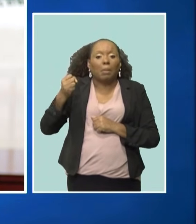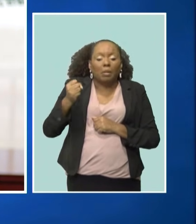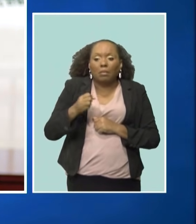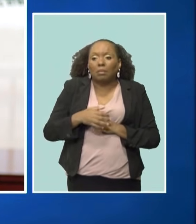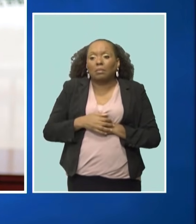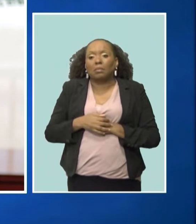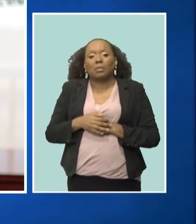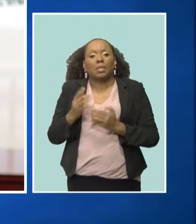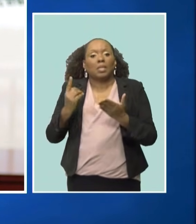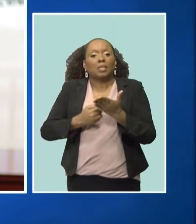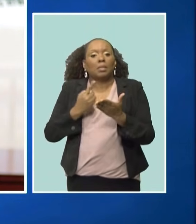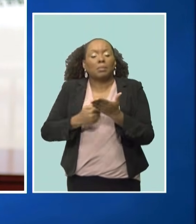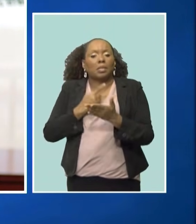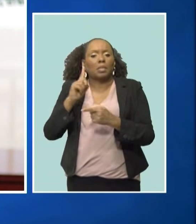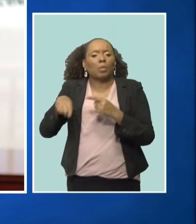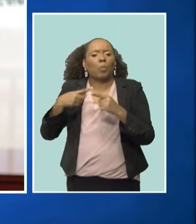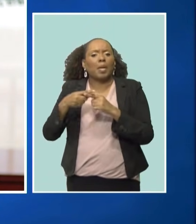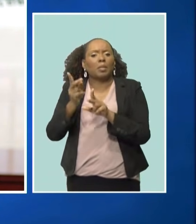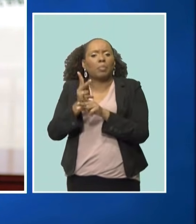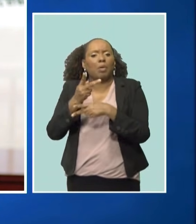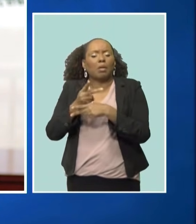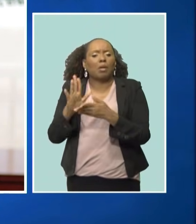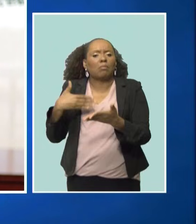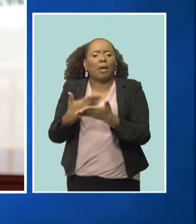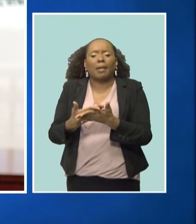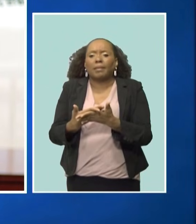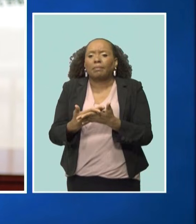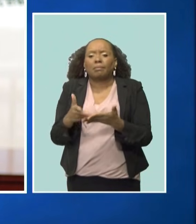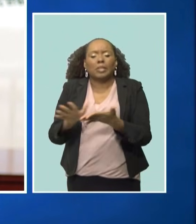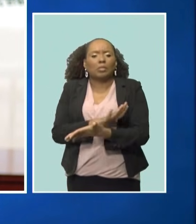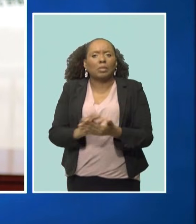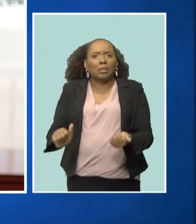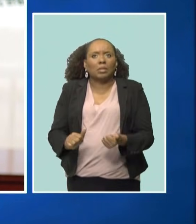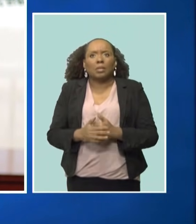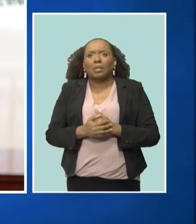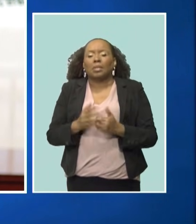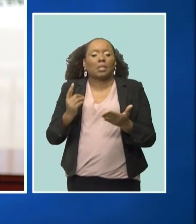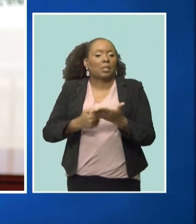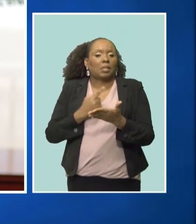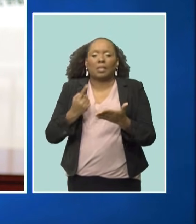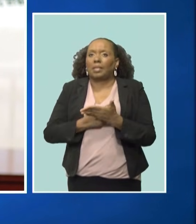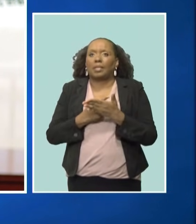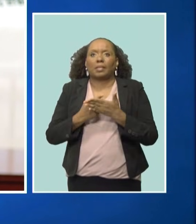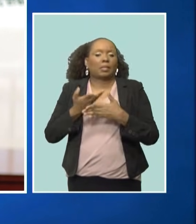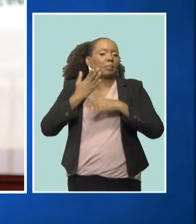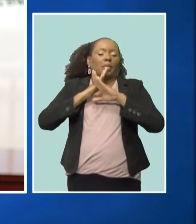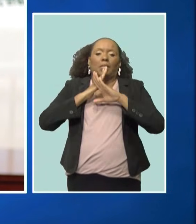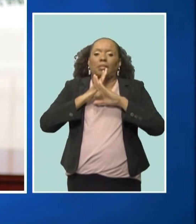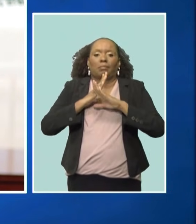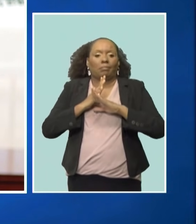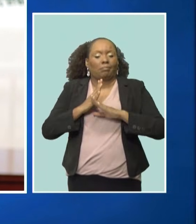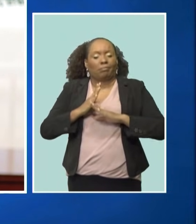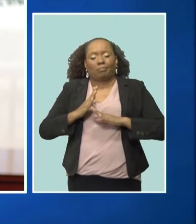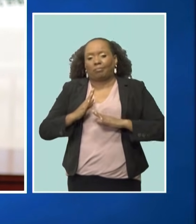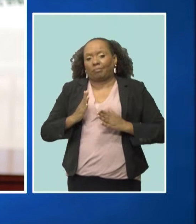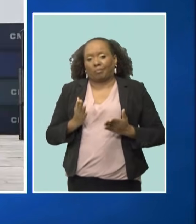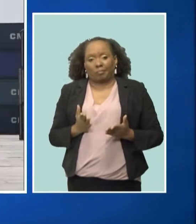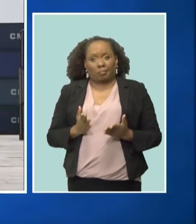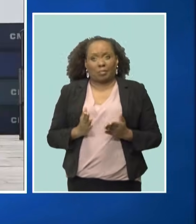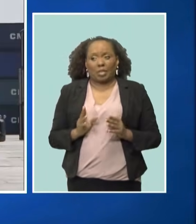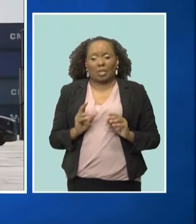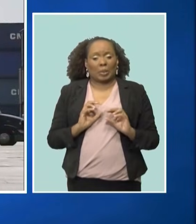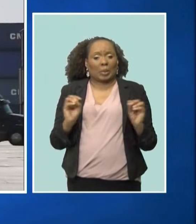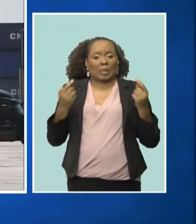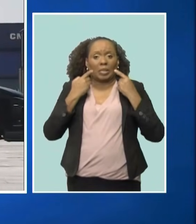And so we become, in some cases, the barrier to our own success. The leading business official says if the tariffs